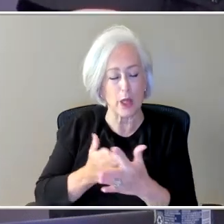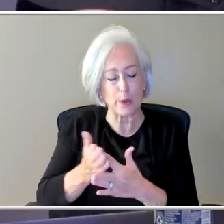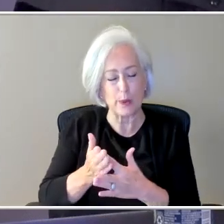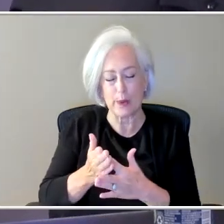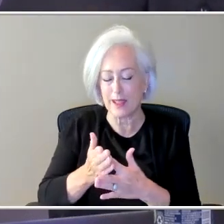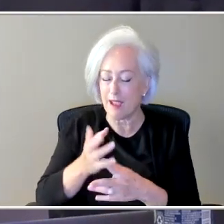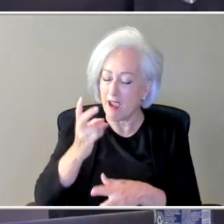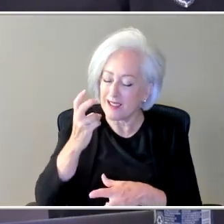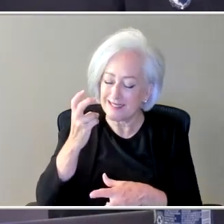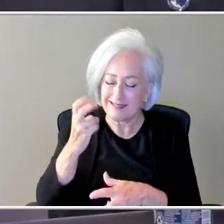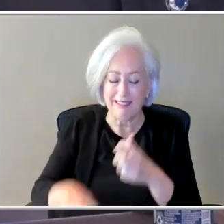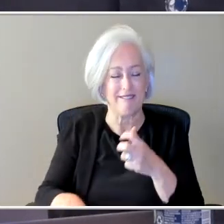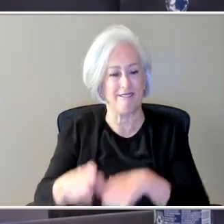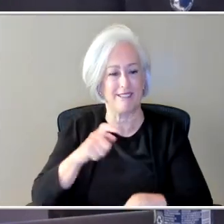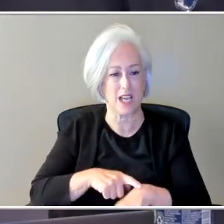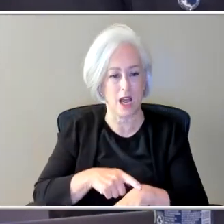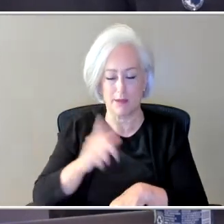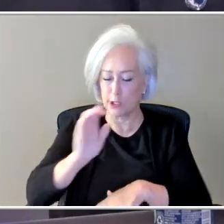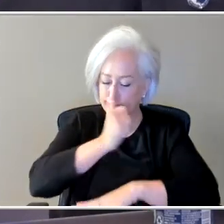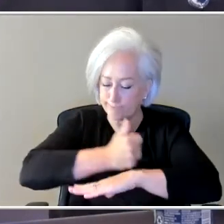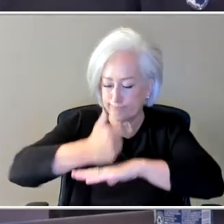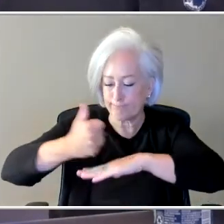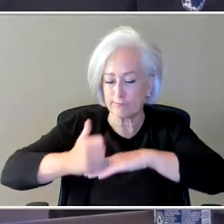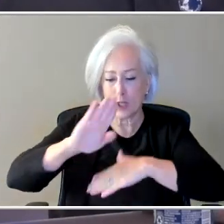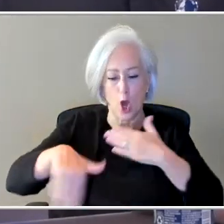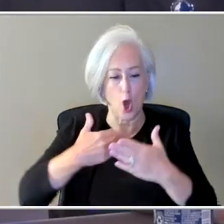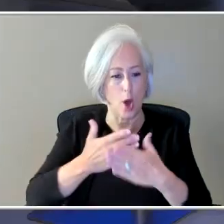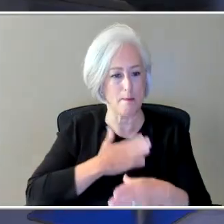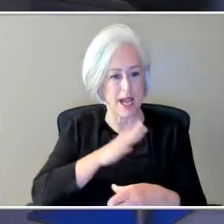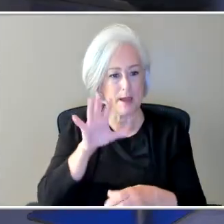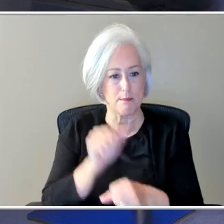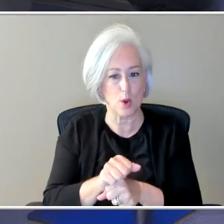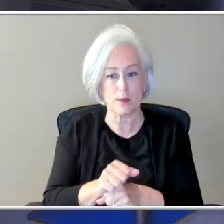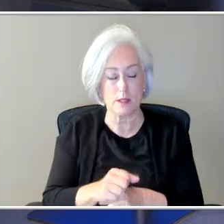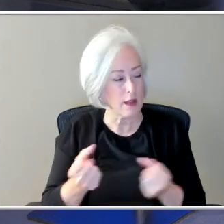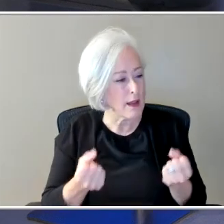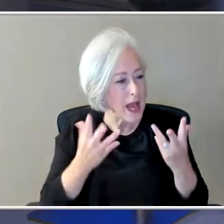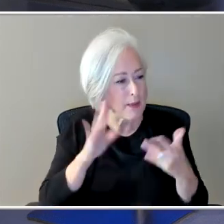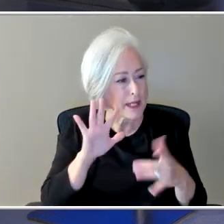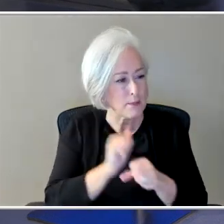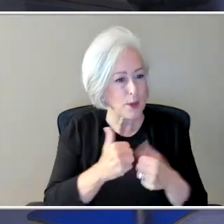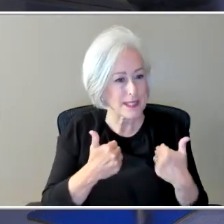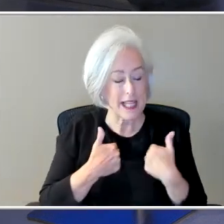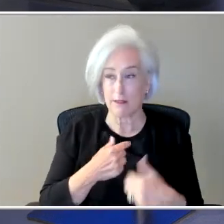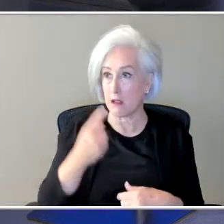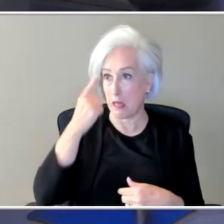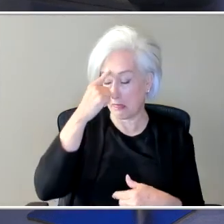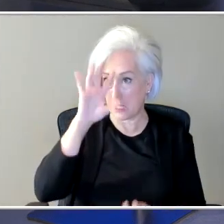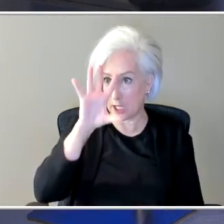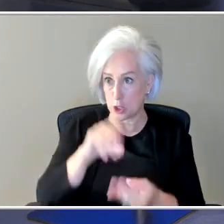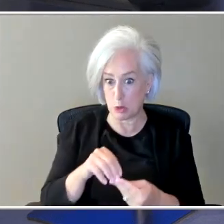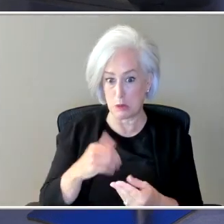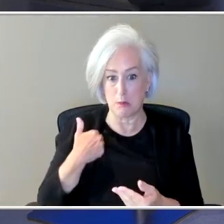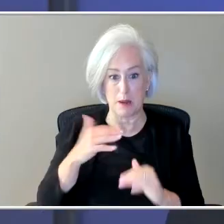appointments ready to go. And I had that MyChart app. You said how many appointments did you already have lined up? I think when it was all said and done, I probably had over